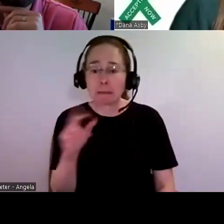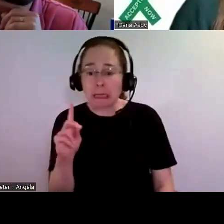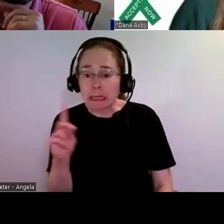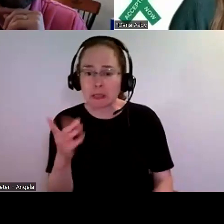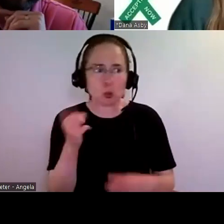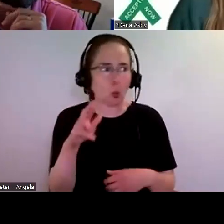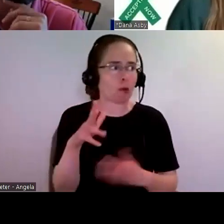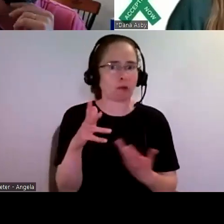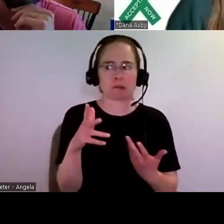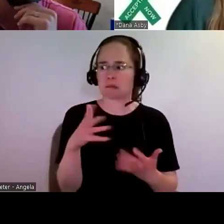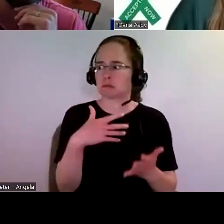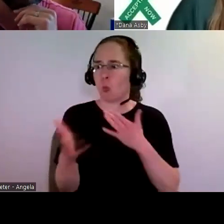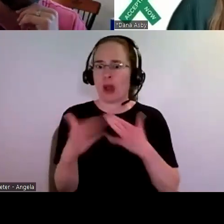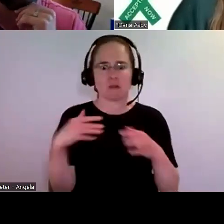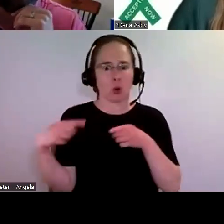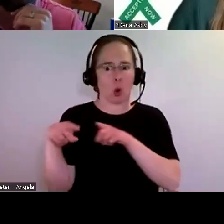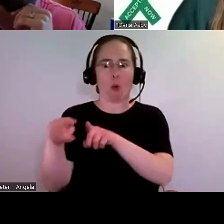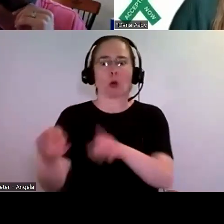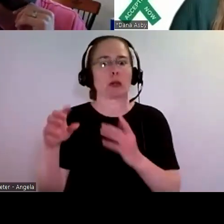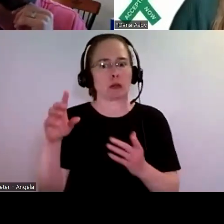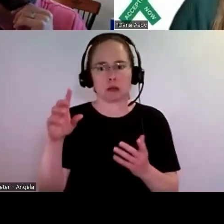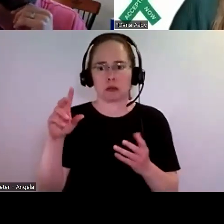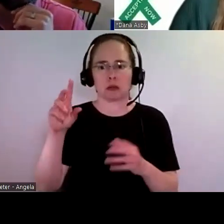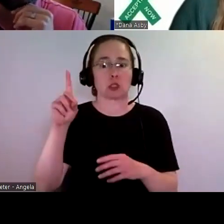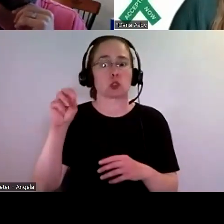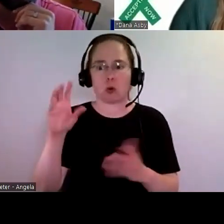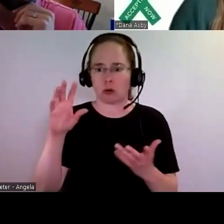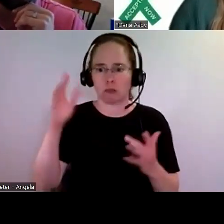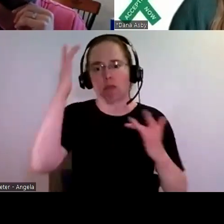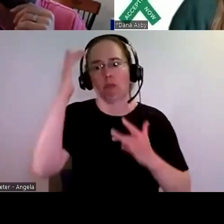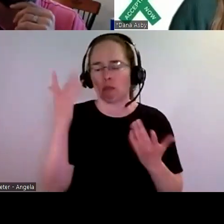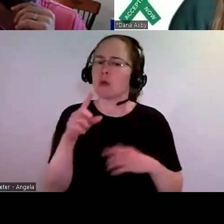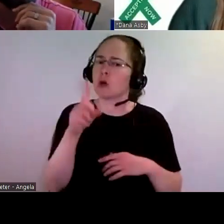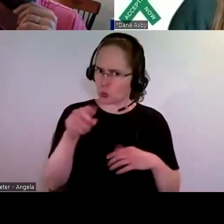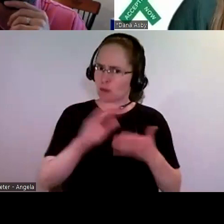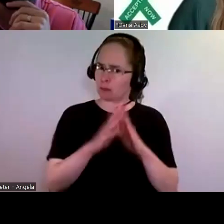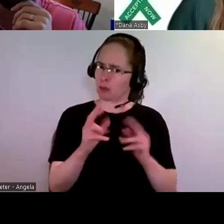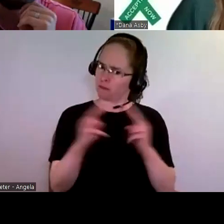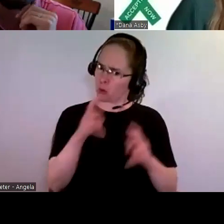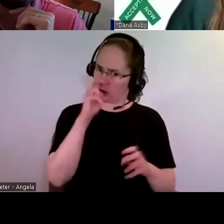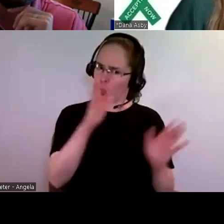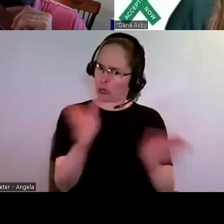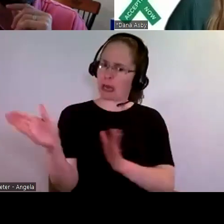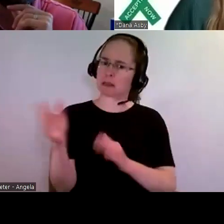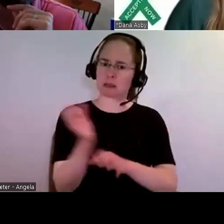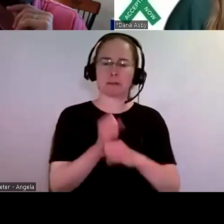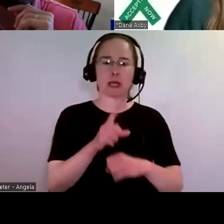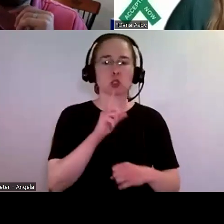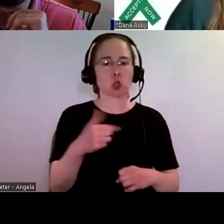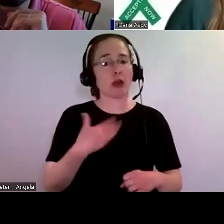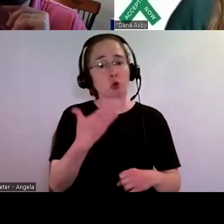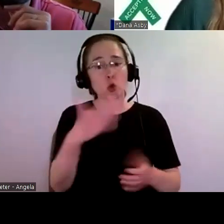be any kind of co-occurring. I think you have to get very organized and you have to make sure you have